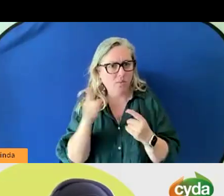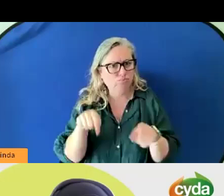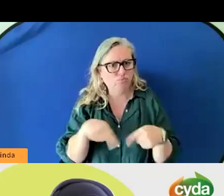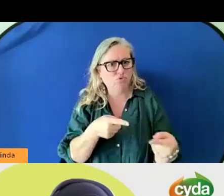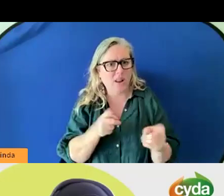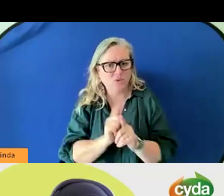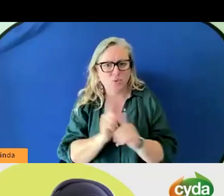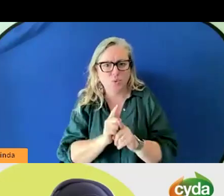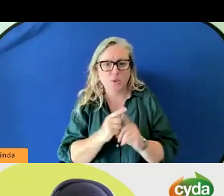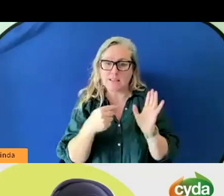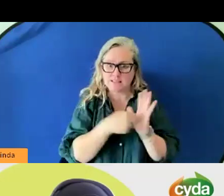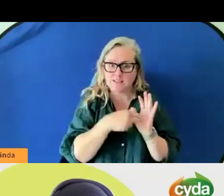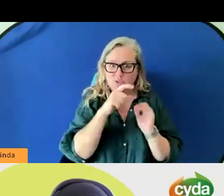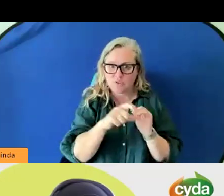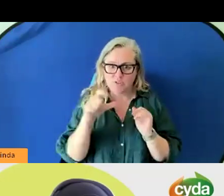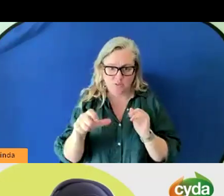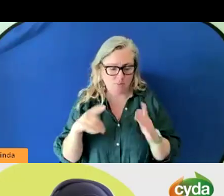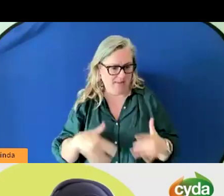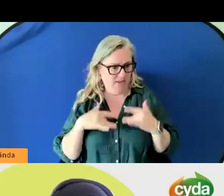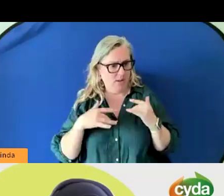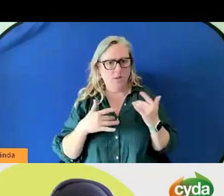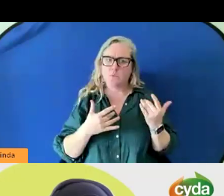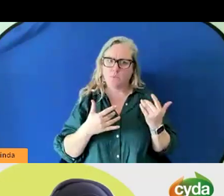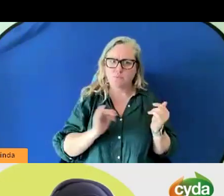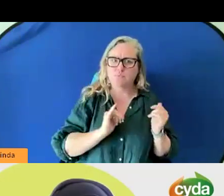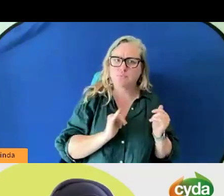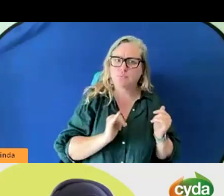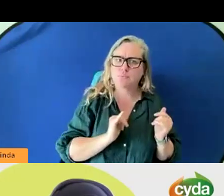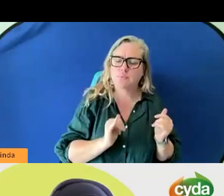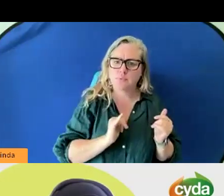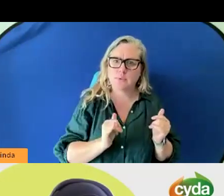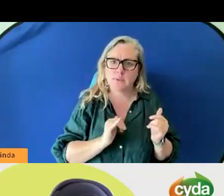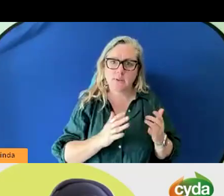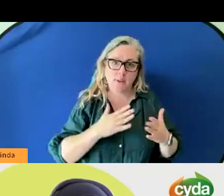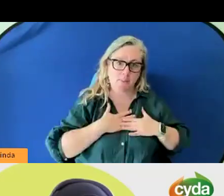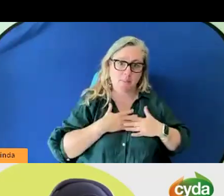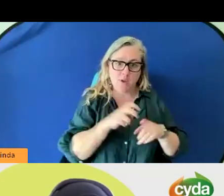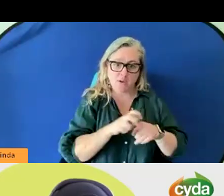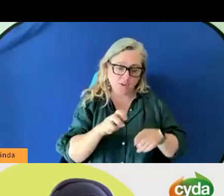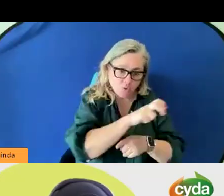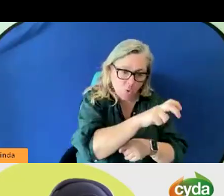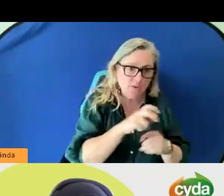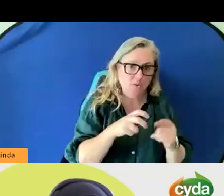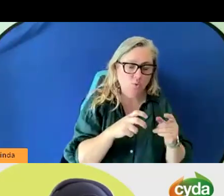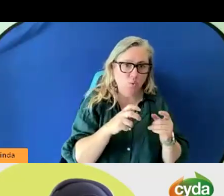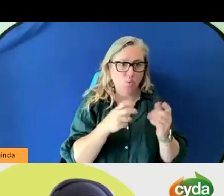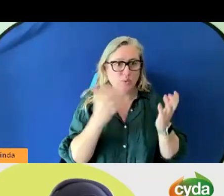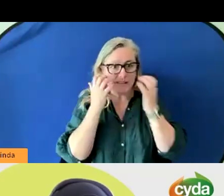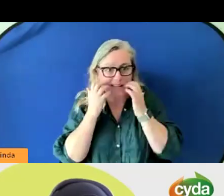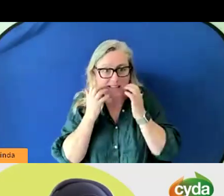Charge of Change really resonates with me, especially from my journey from adolescence to young adulthood,